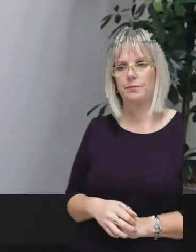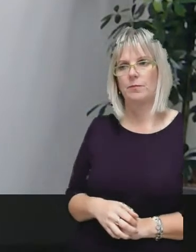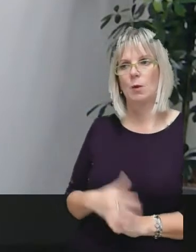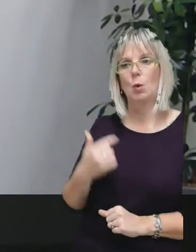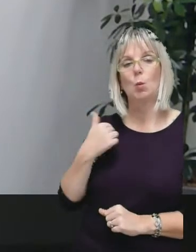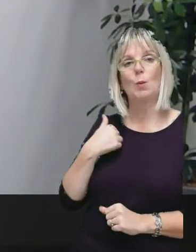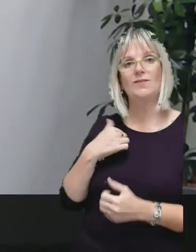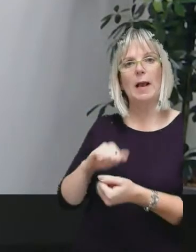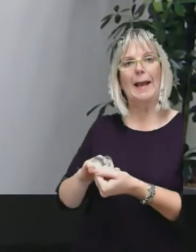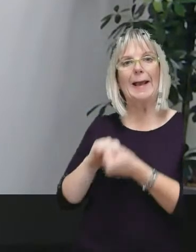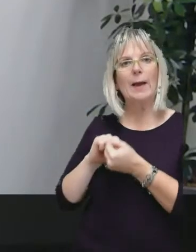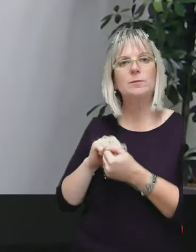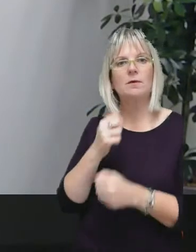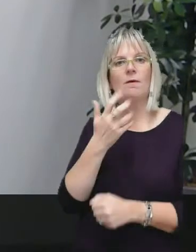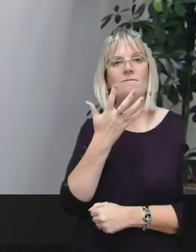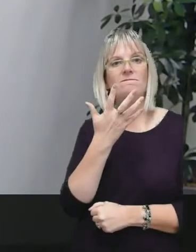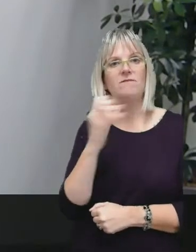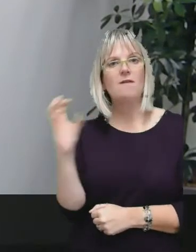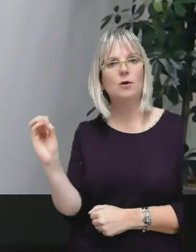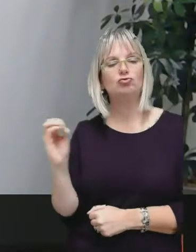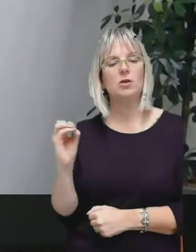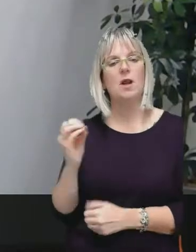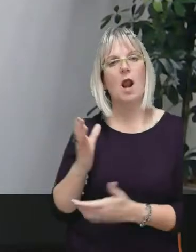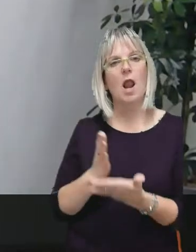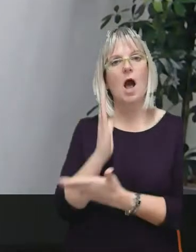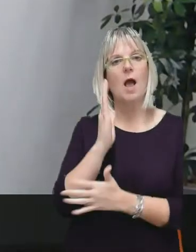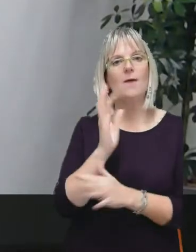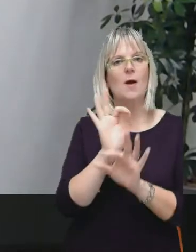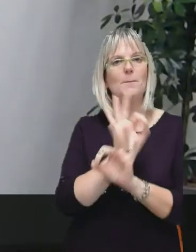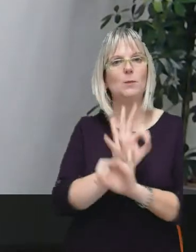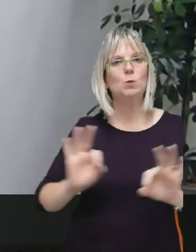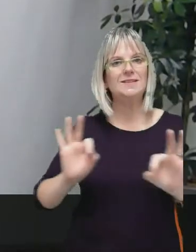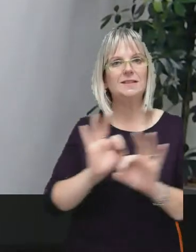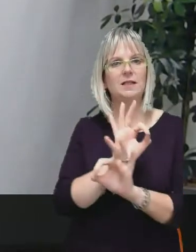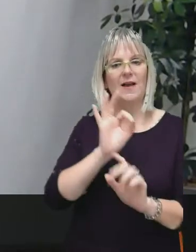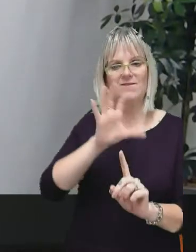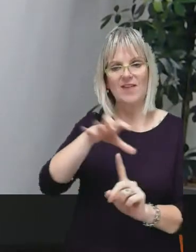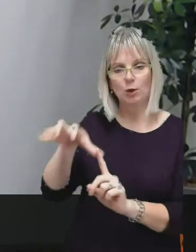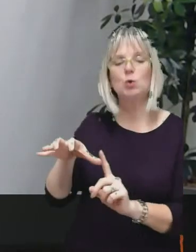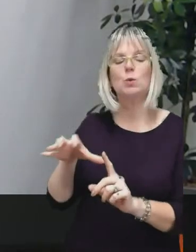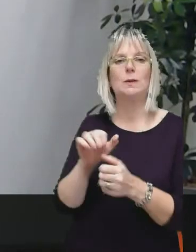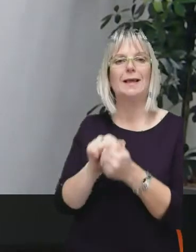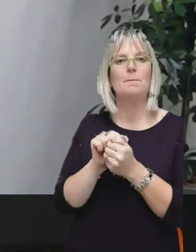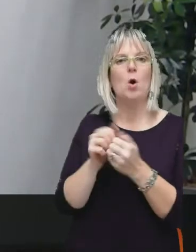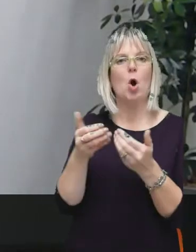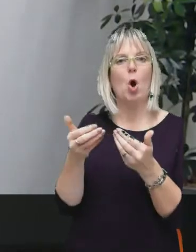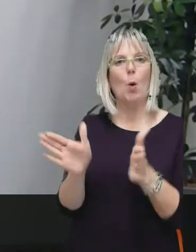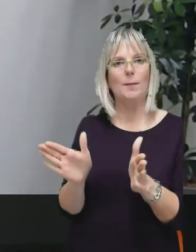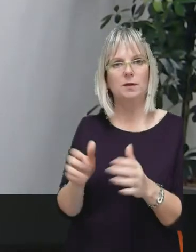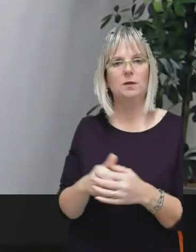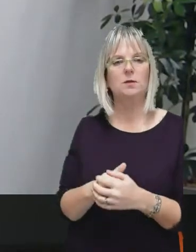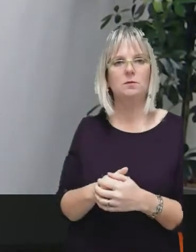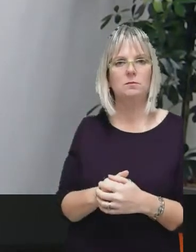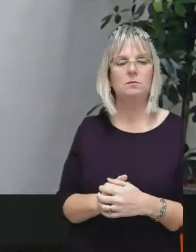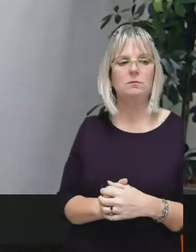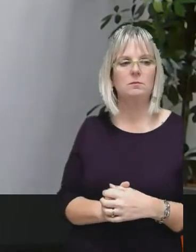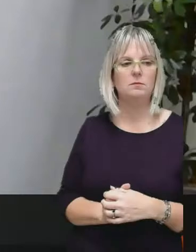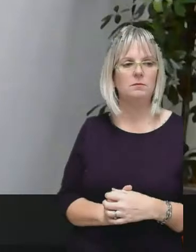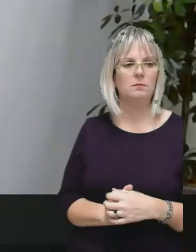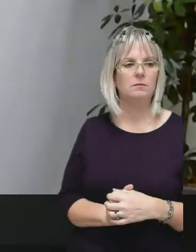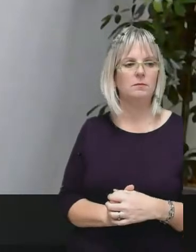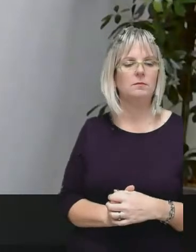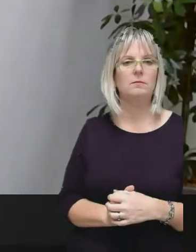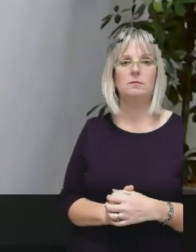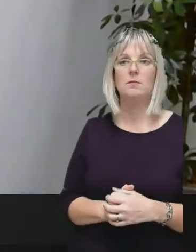live music venues and venues that do live entertainment open. We have a culture at risk office that's been doing that. We've been criticised, by the